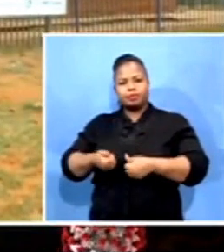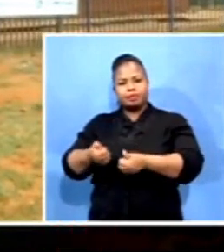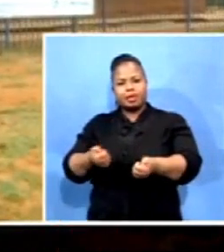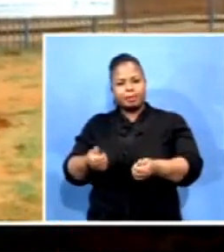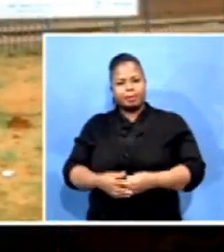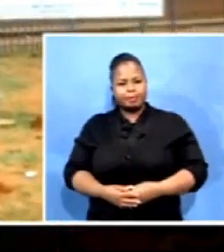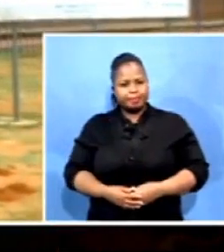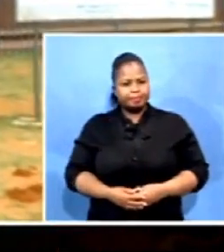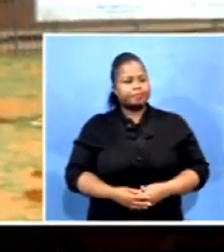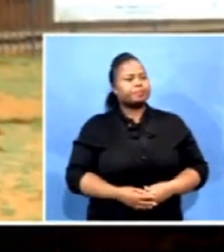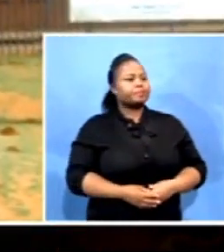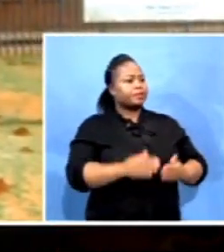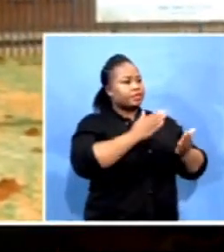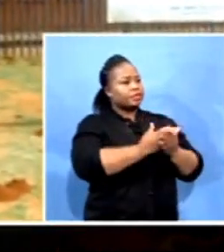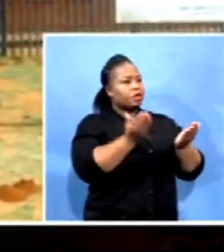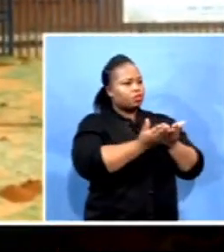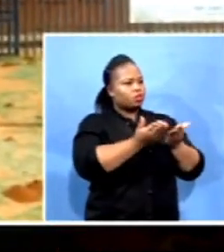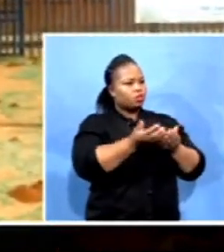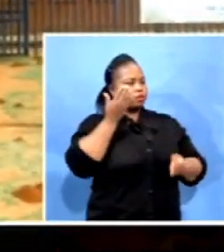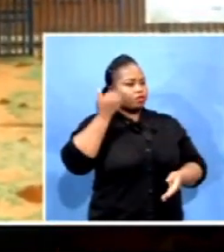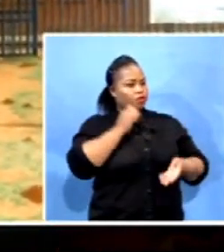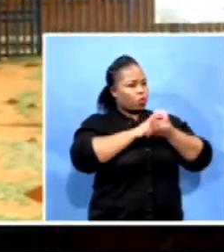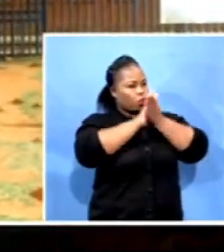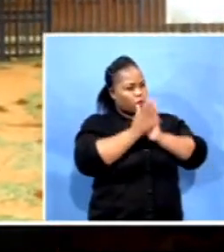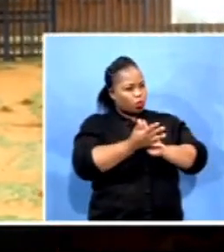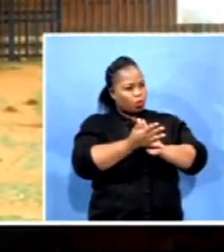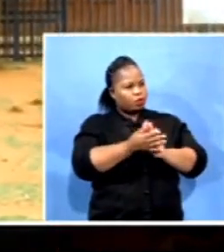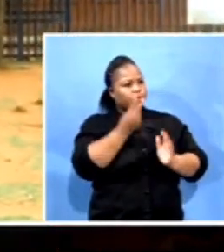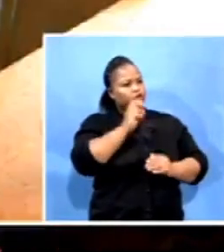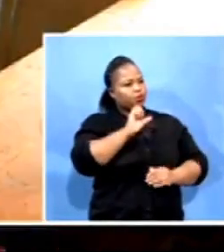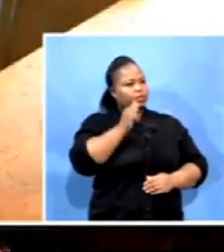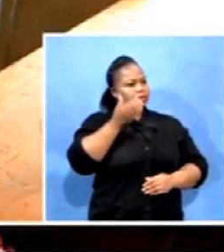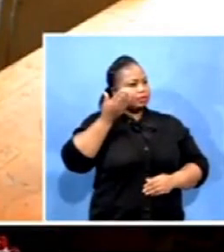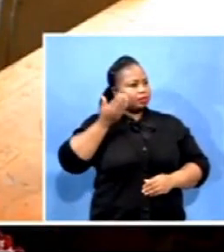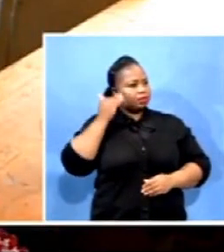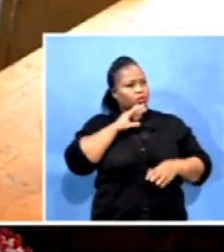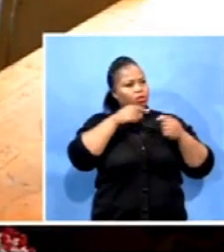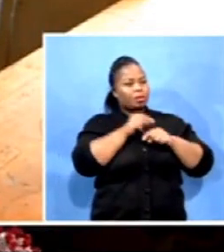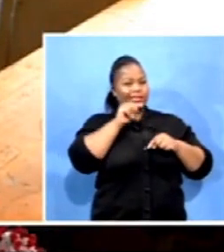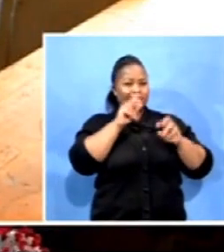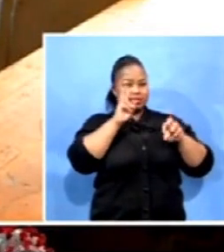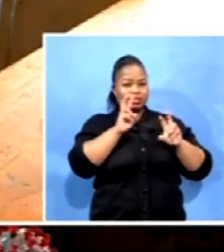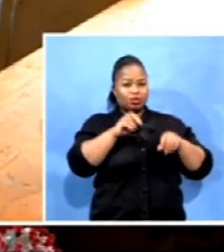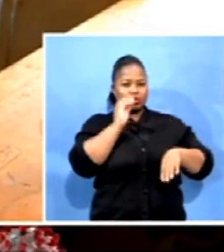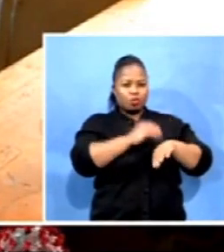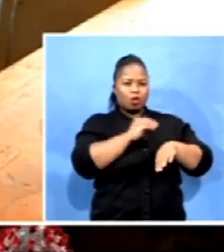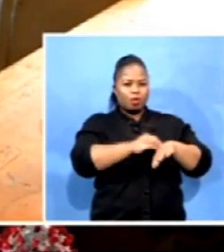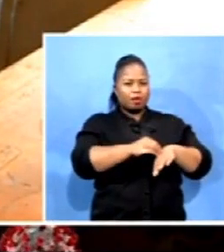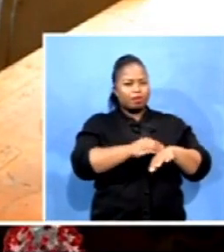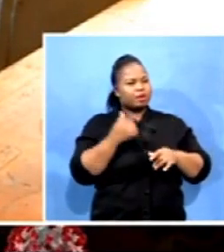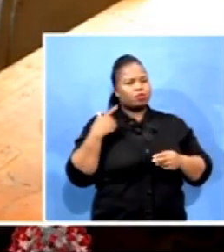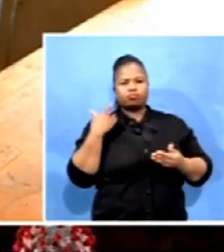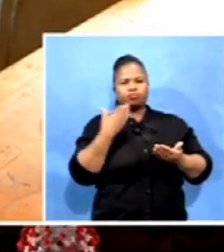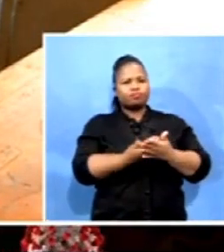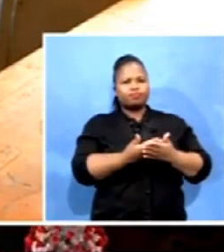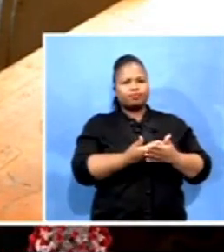vandalized. We spoke about 2 weeks ago with regards to this problem. What sort of headway has been made? Any arrests